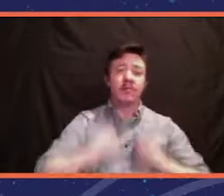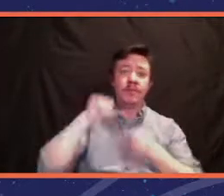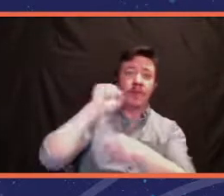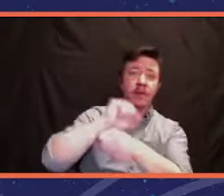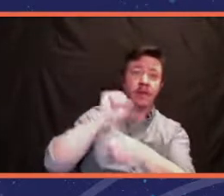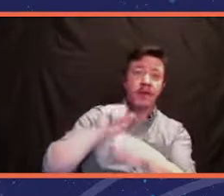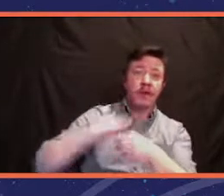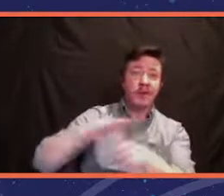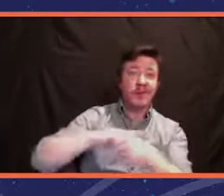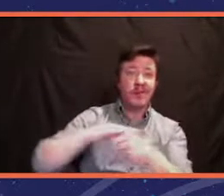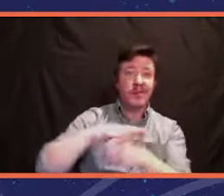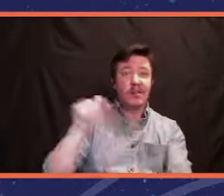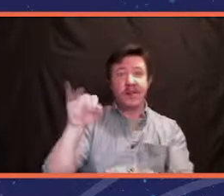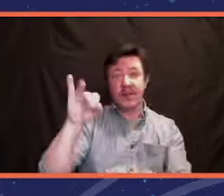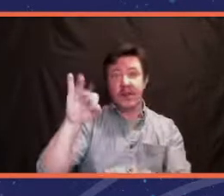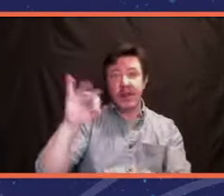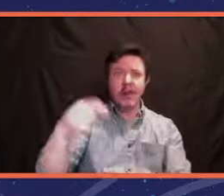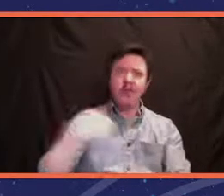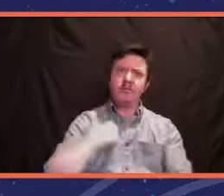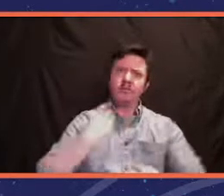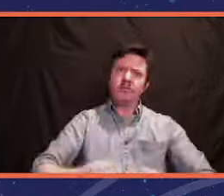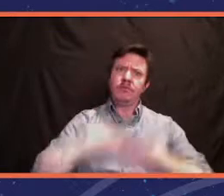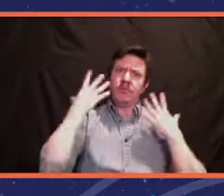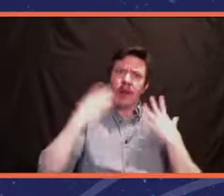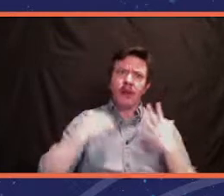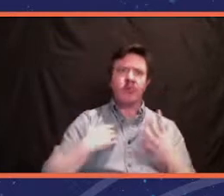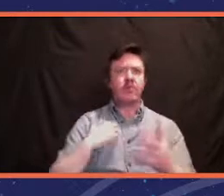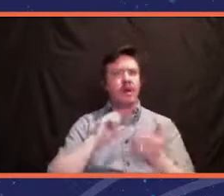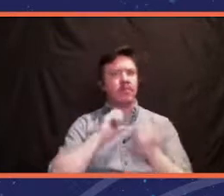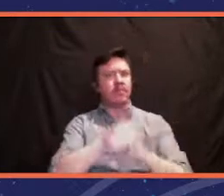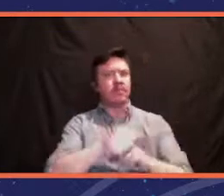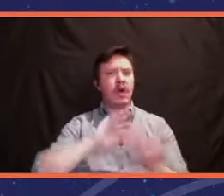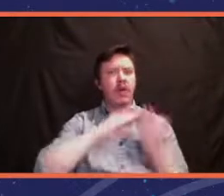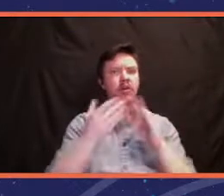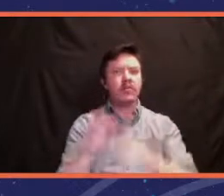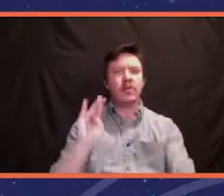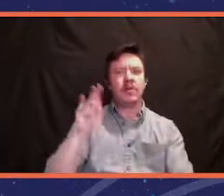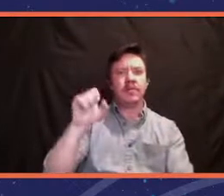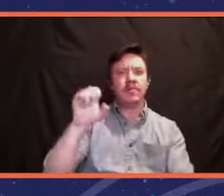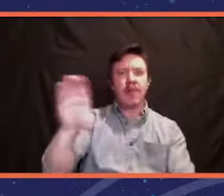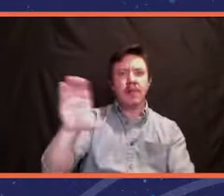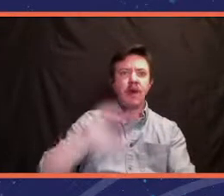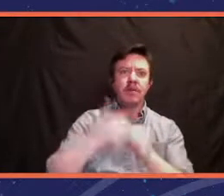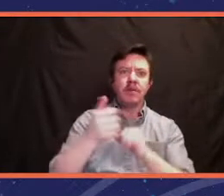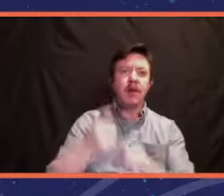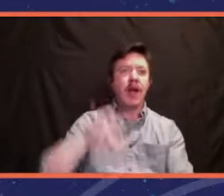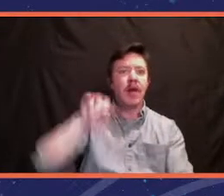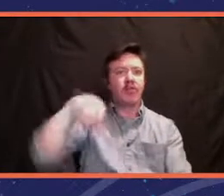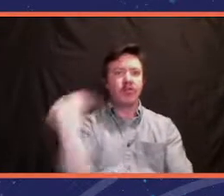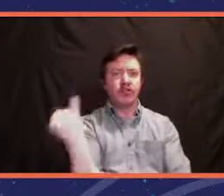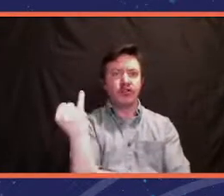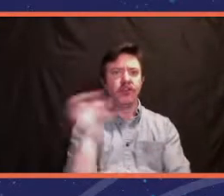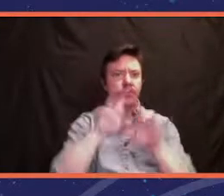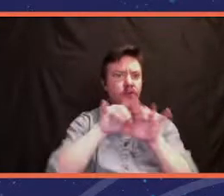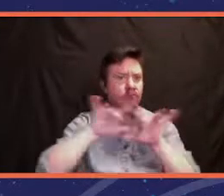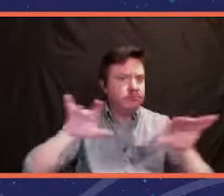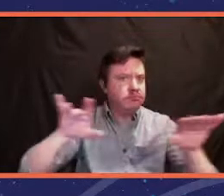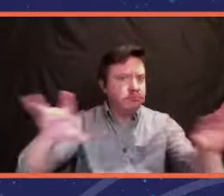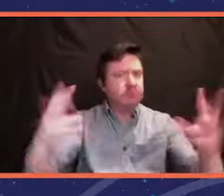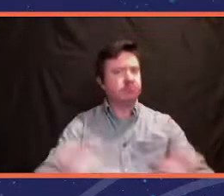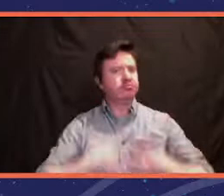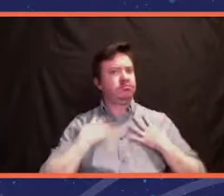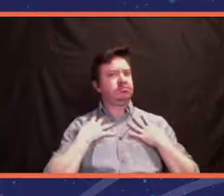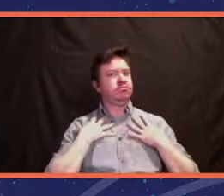cultural potency of communities of color and of the prominent history of social movements that have become influential expression for the rest of the world we